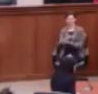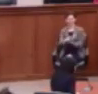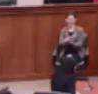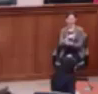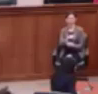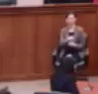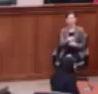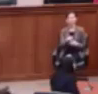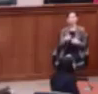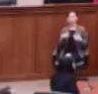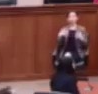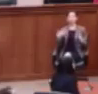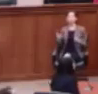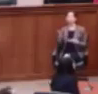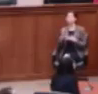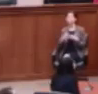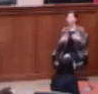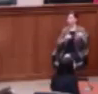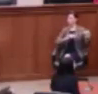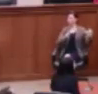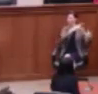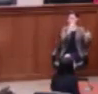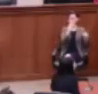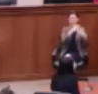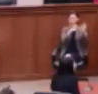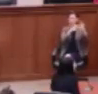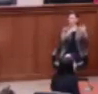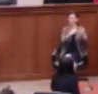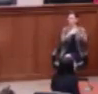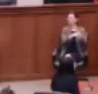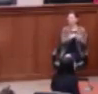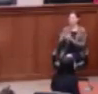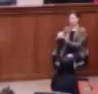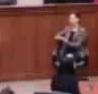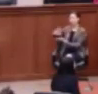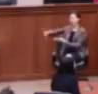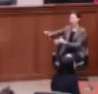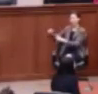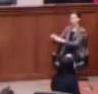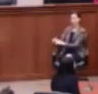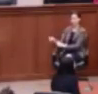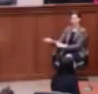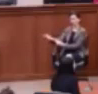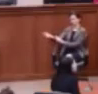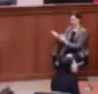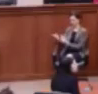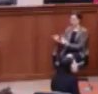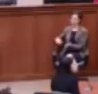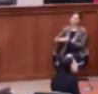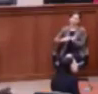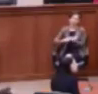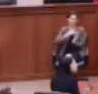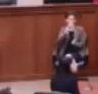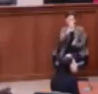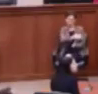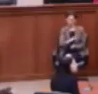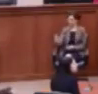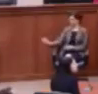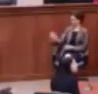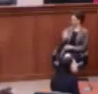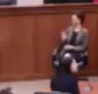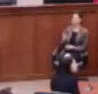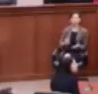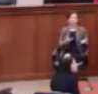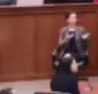some of the statements that you see on the slide are things that were direct quotes from our students, where they were very candid in letting us know that they